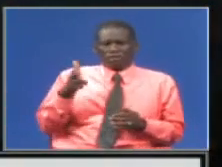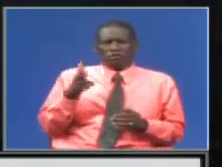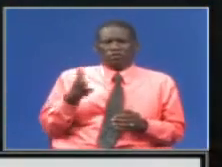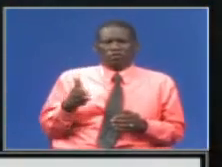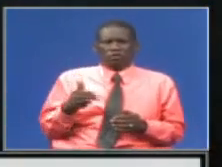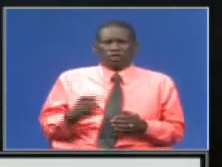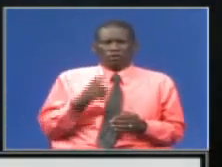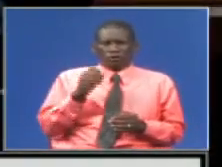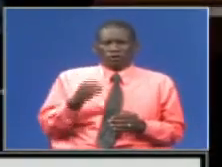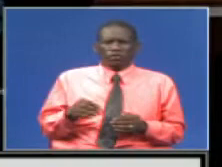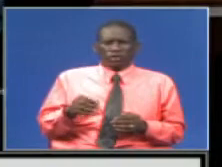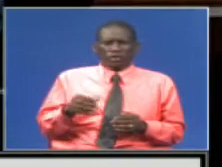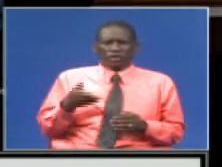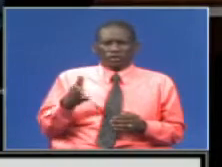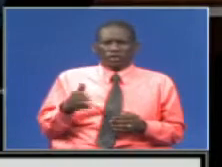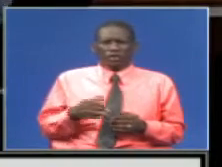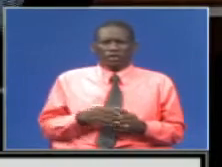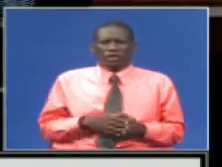in one of the pouches.